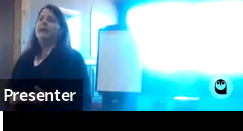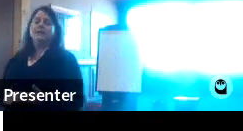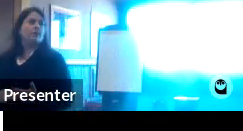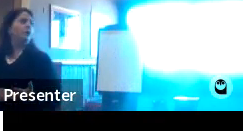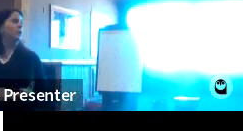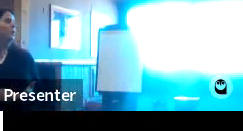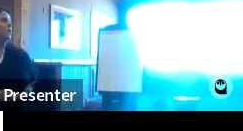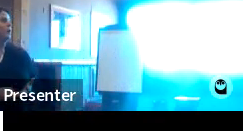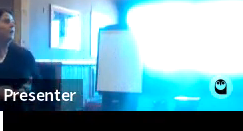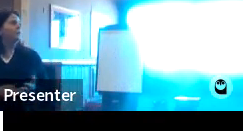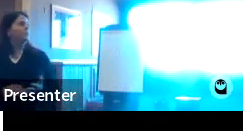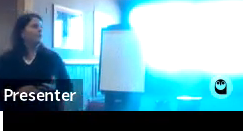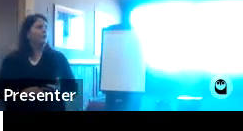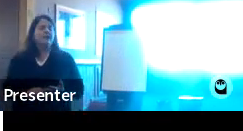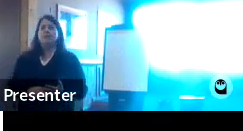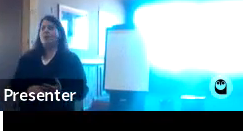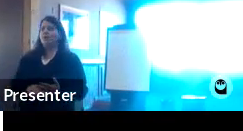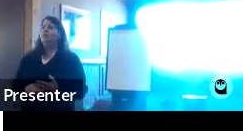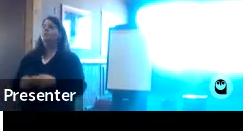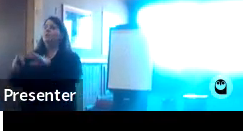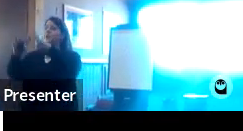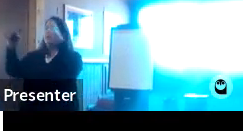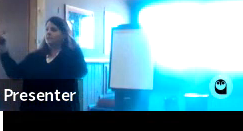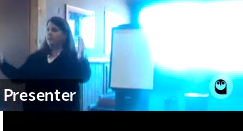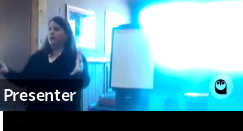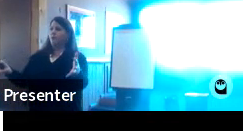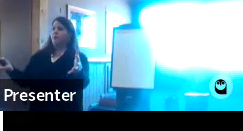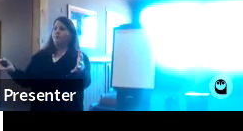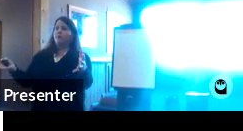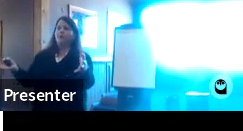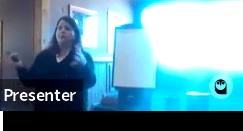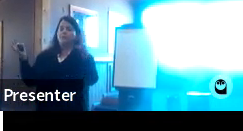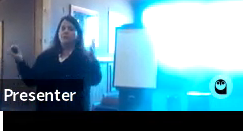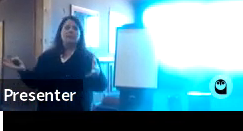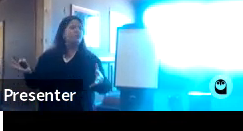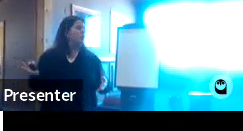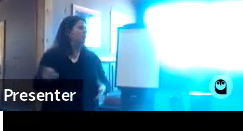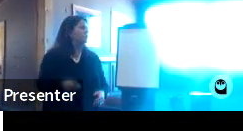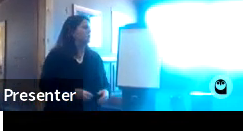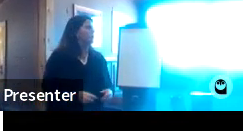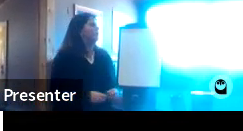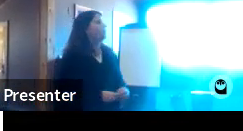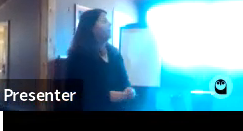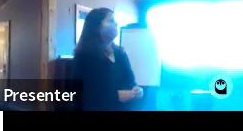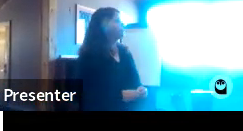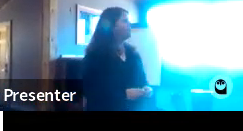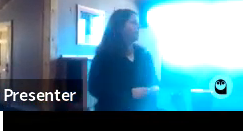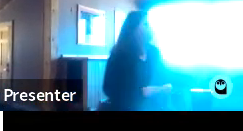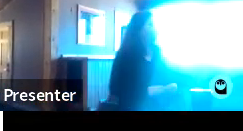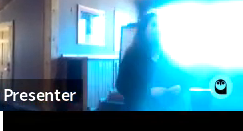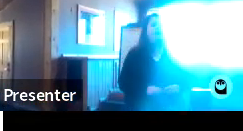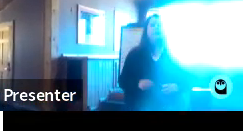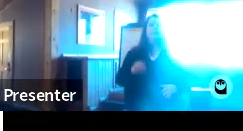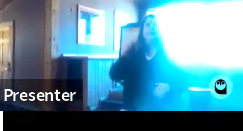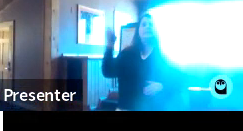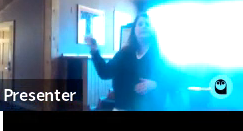scientific, technical, or other specialized knowledge, which that's the category you fall into, specialized knowledge, will help the